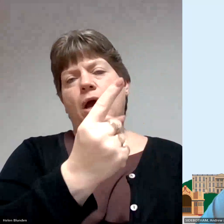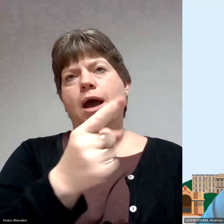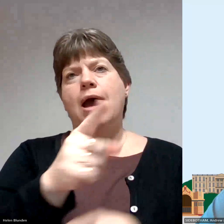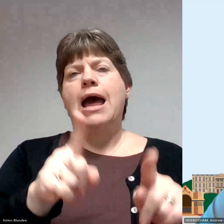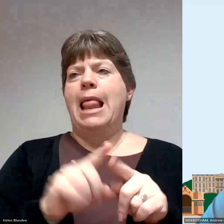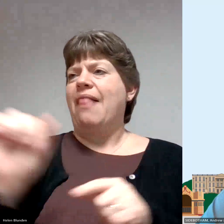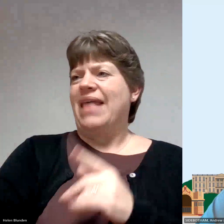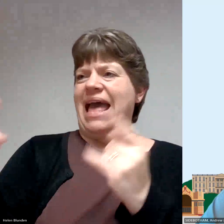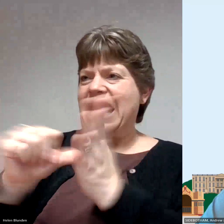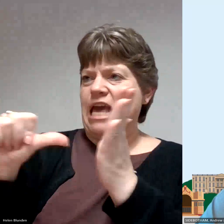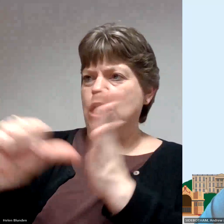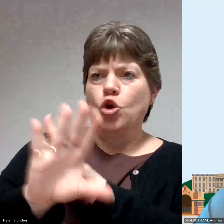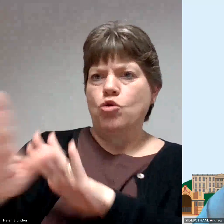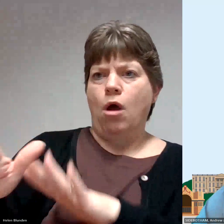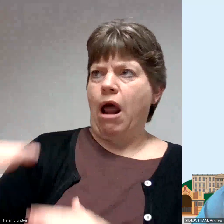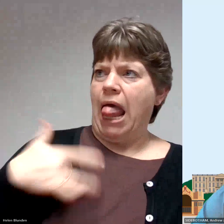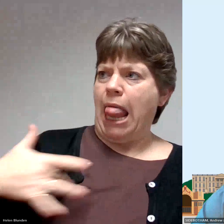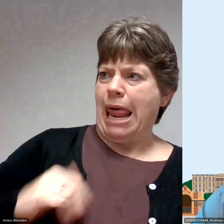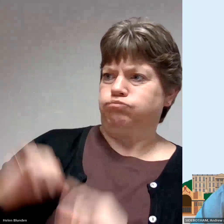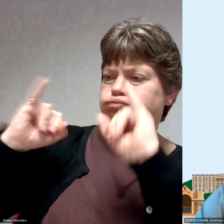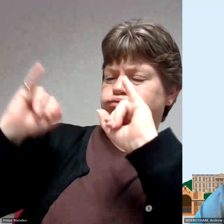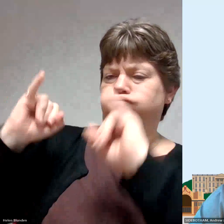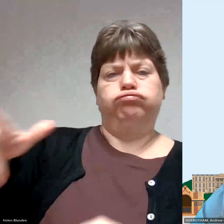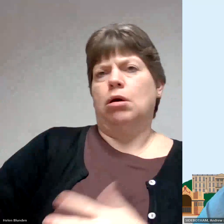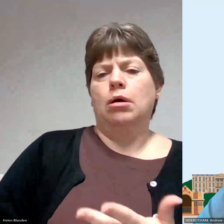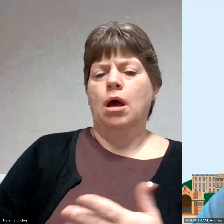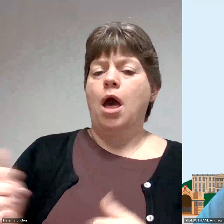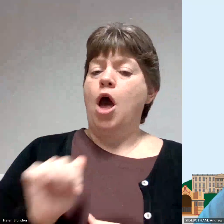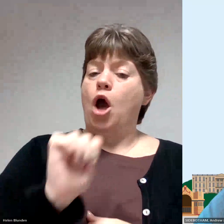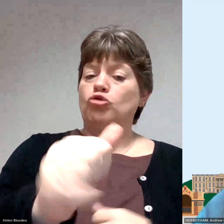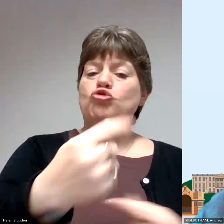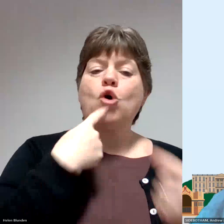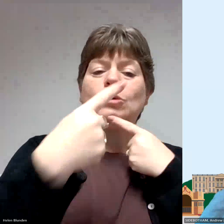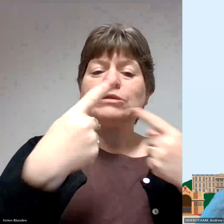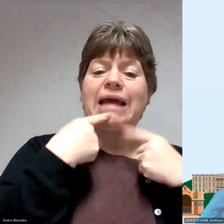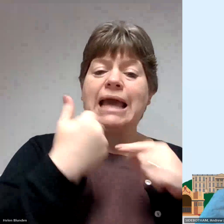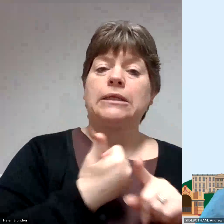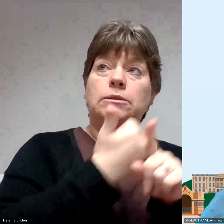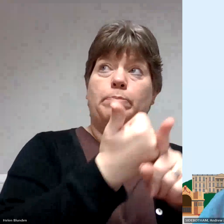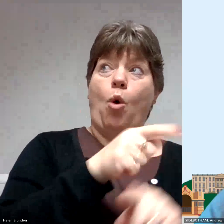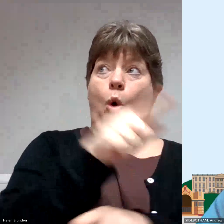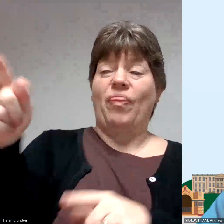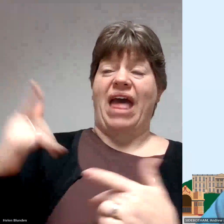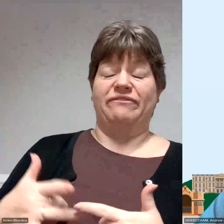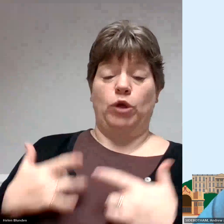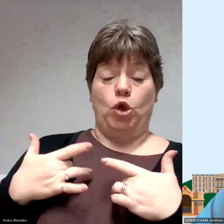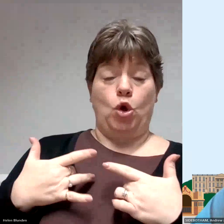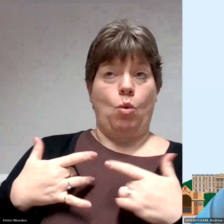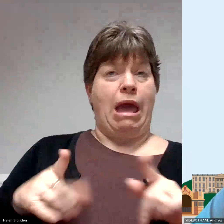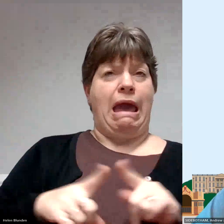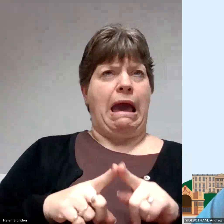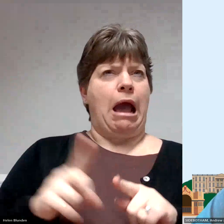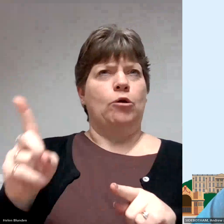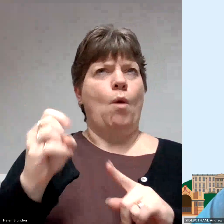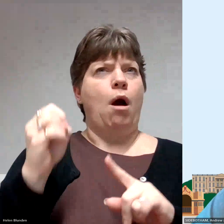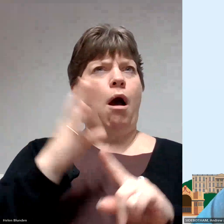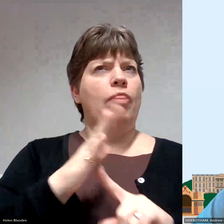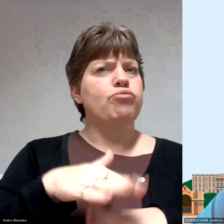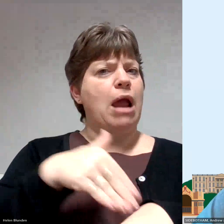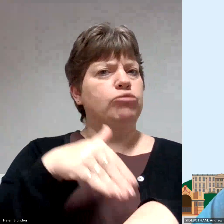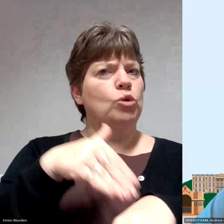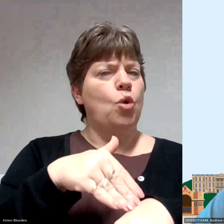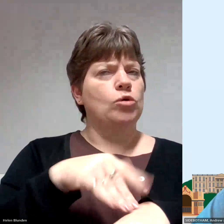not life-threatening. Does your analysis data support this impression? And if so, what are the primary